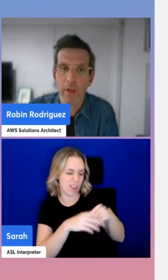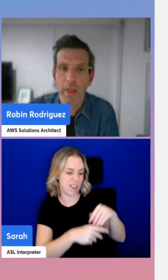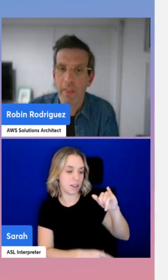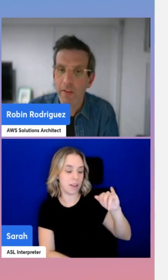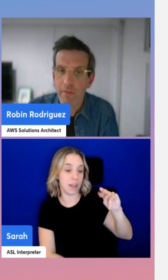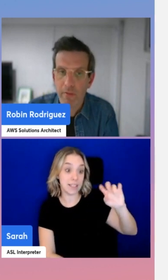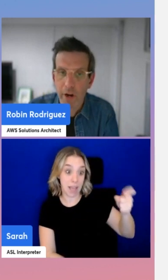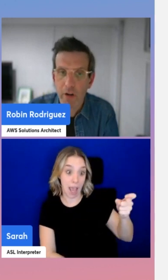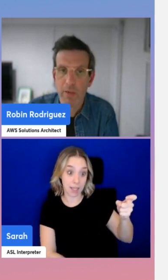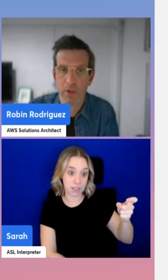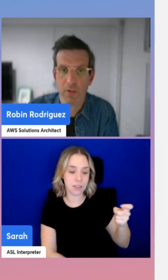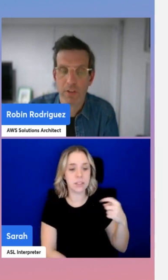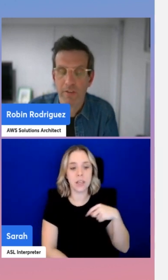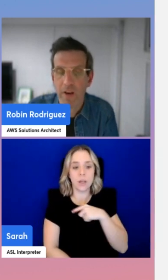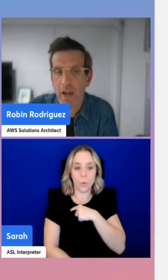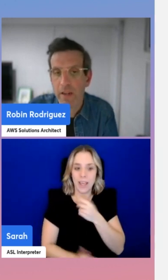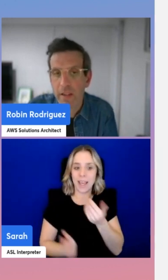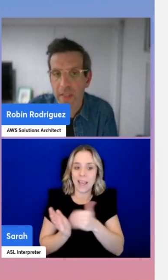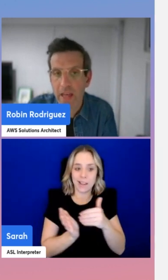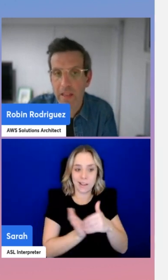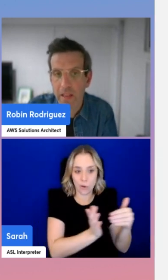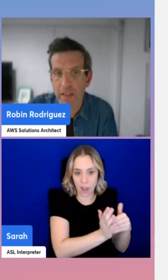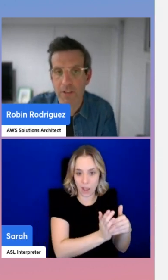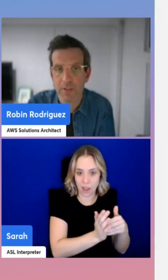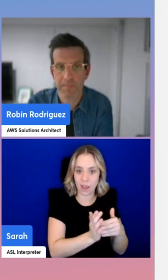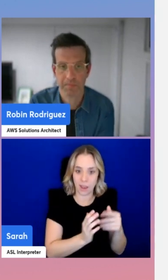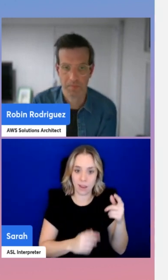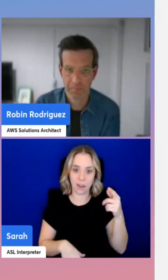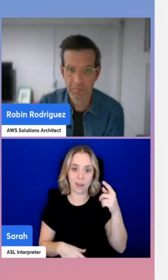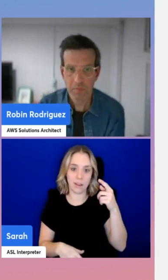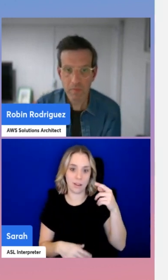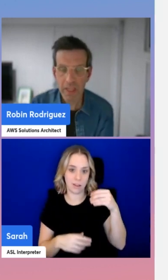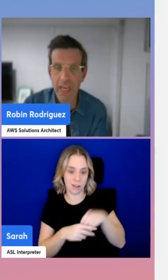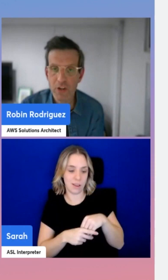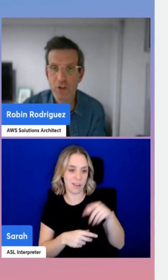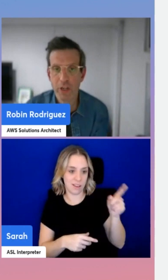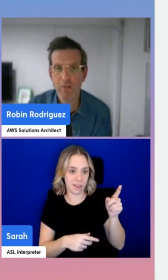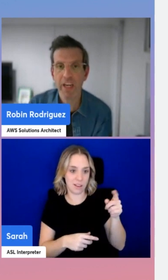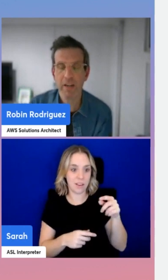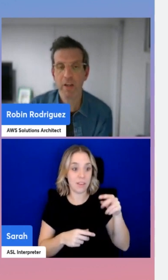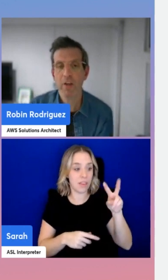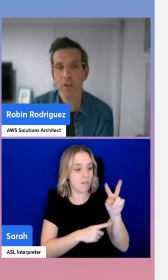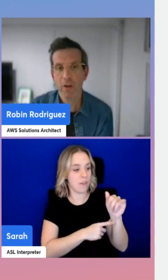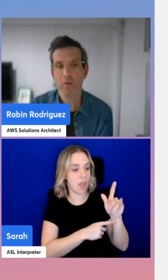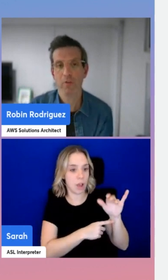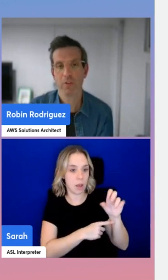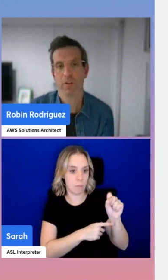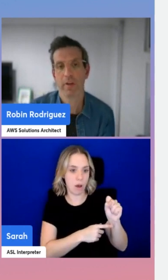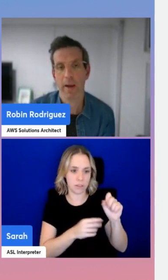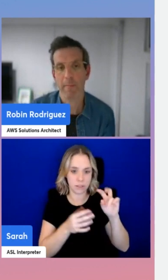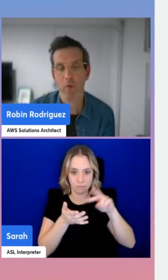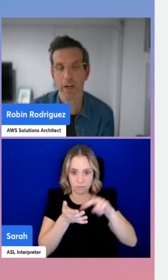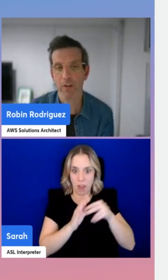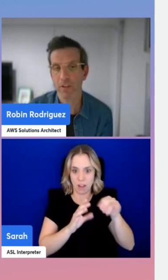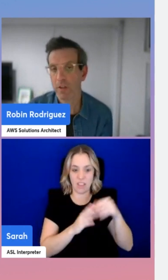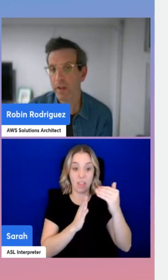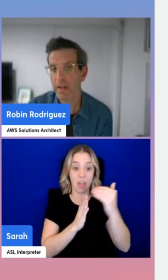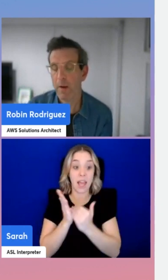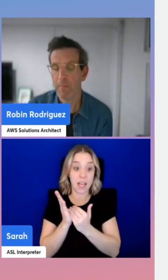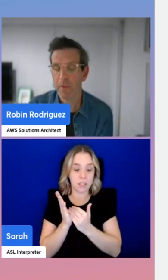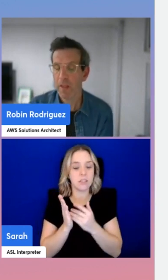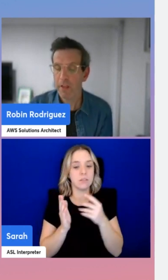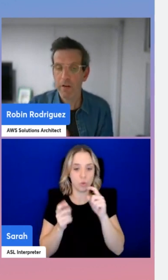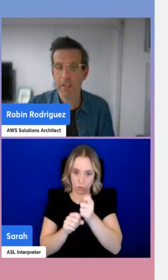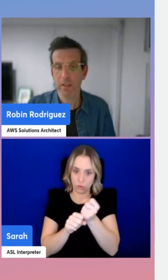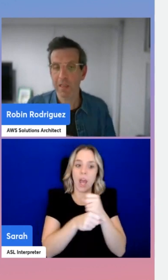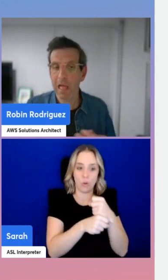through the variables defined in that list and generate those records.